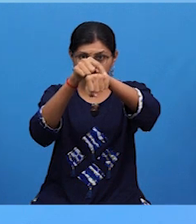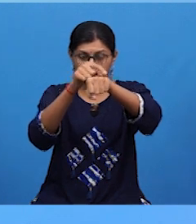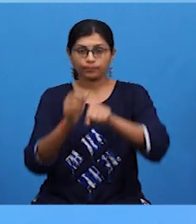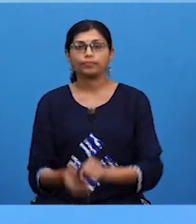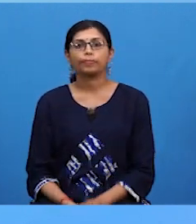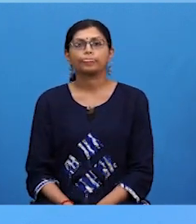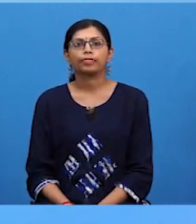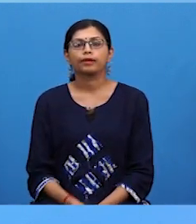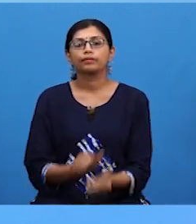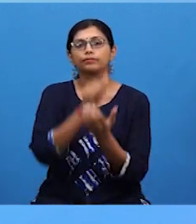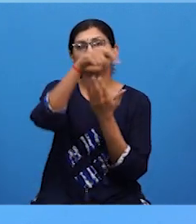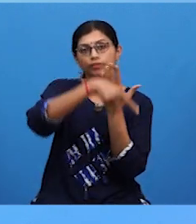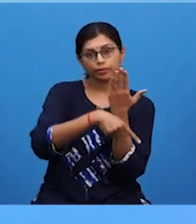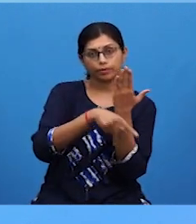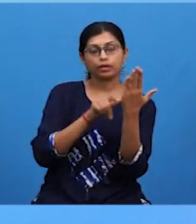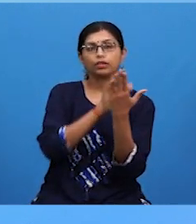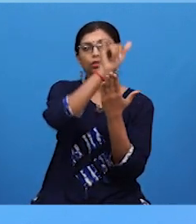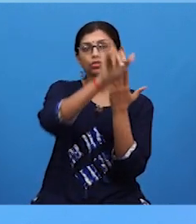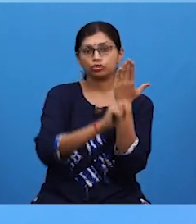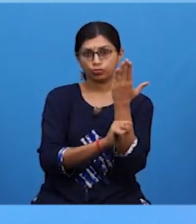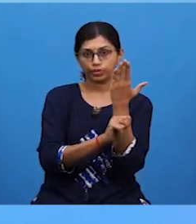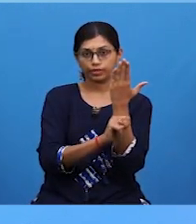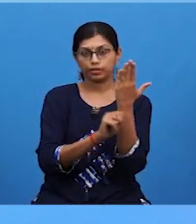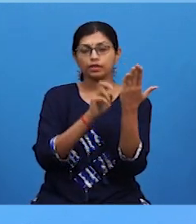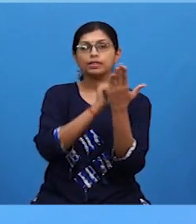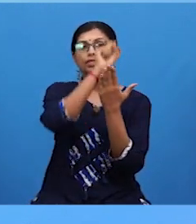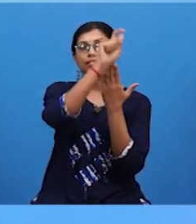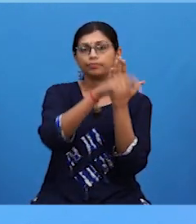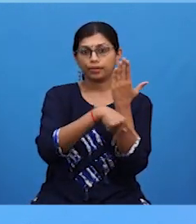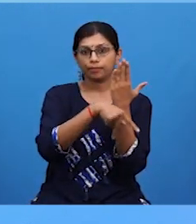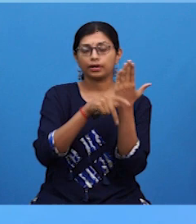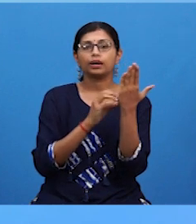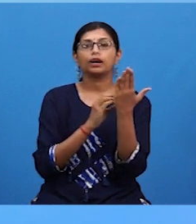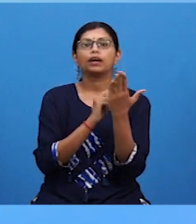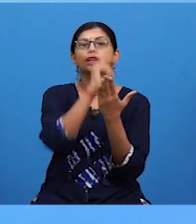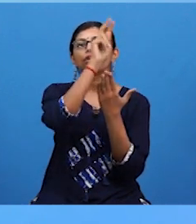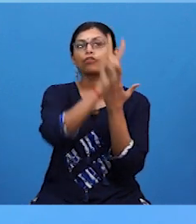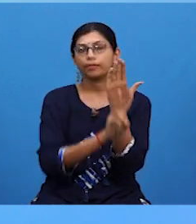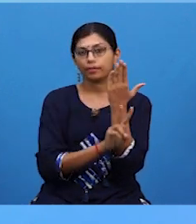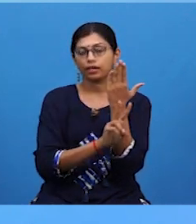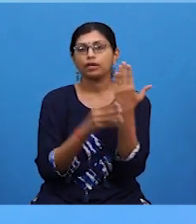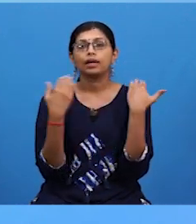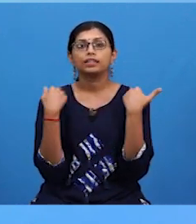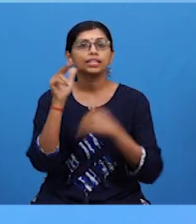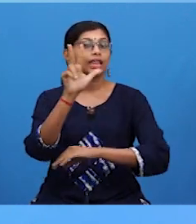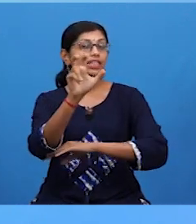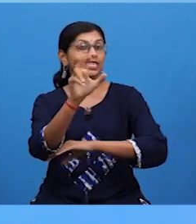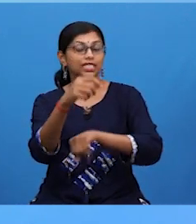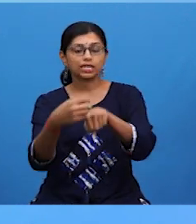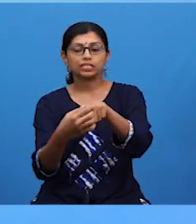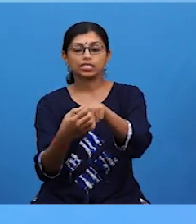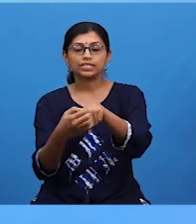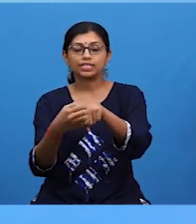While April, June, September, and November has 30